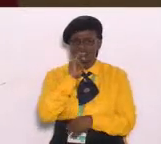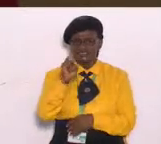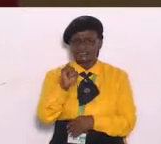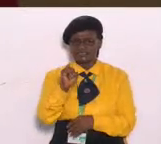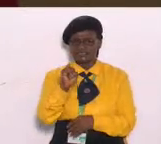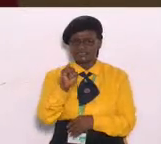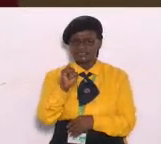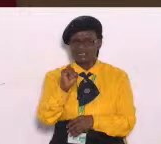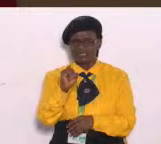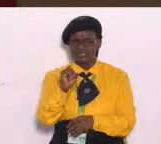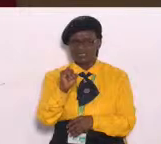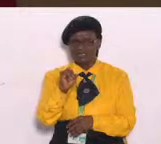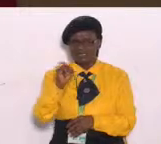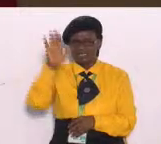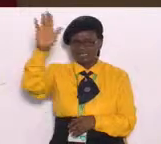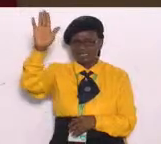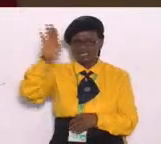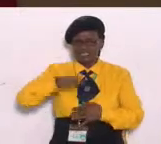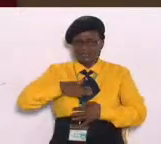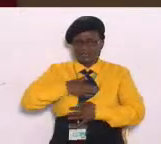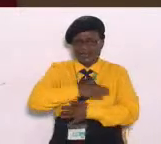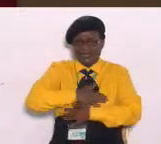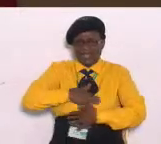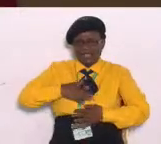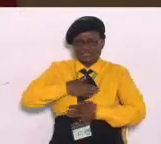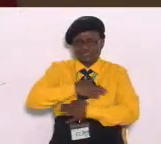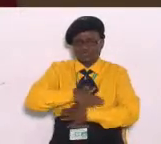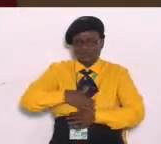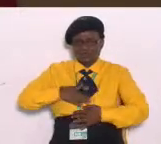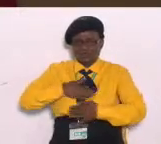is his pleasure.